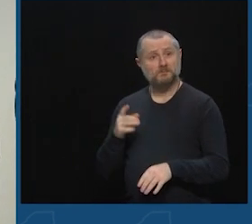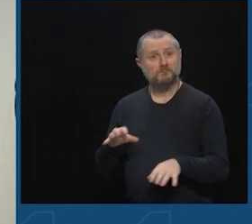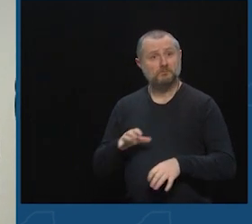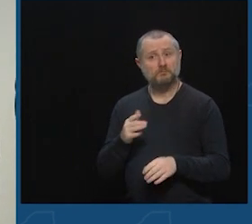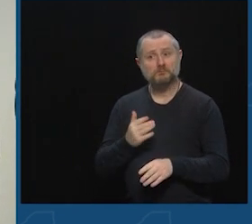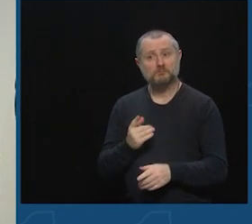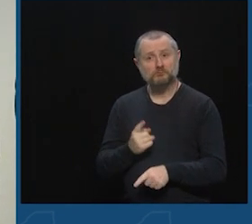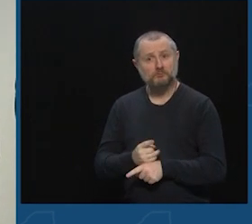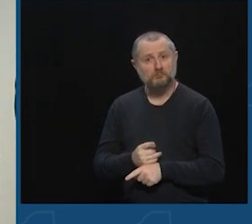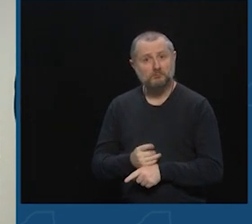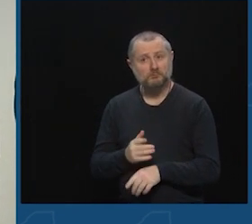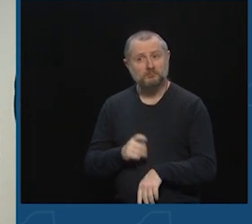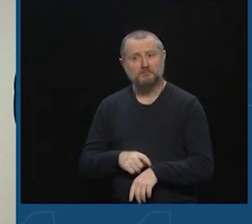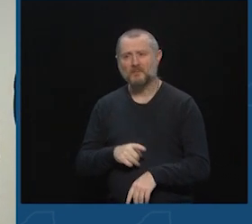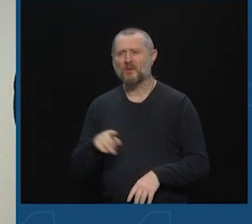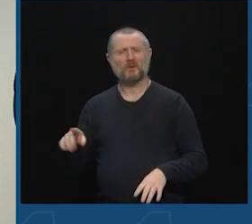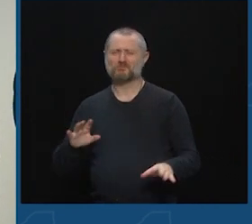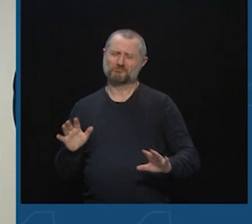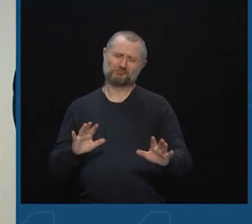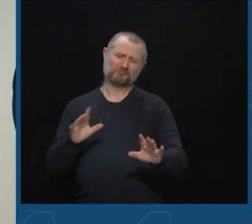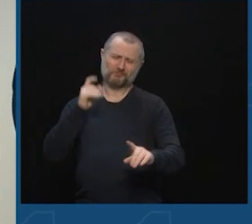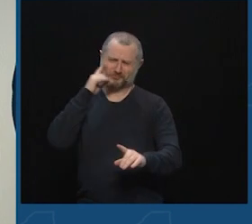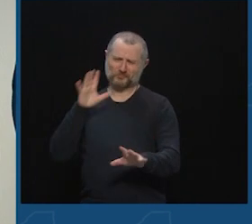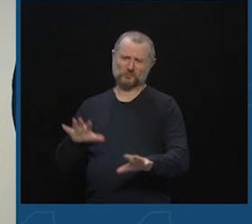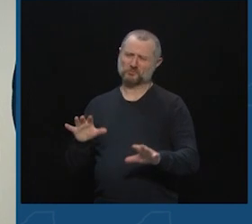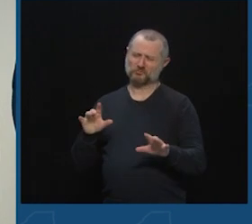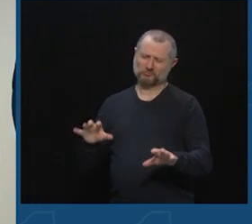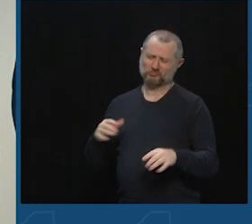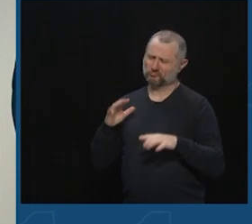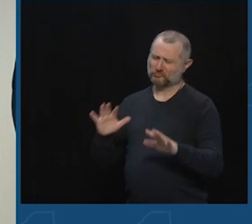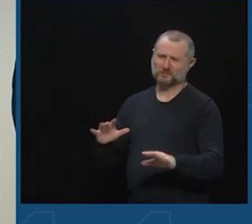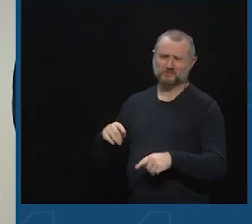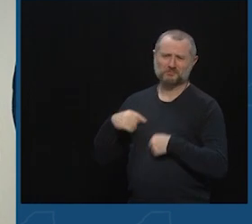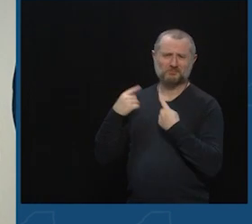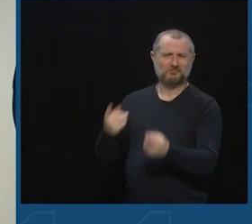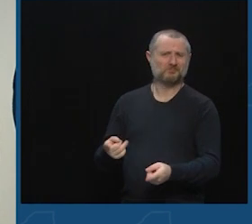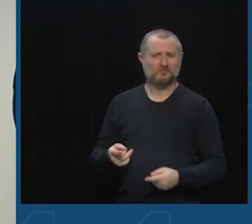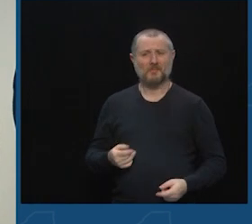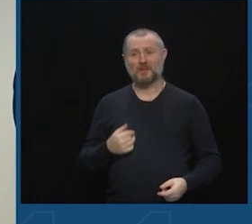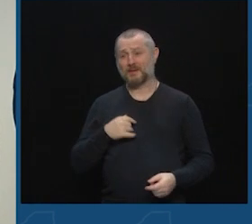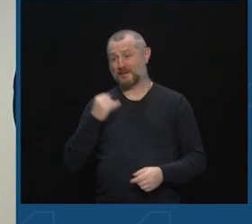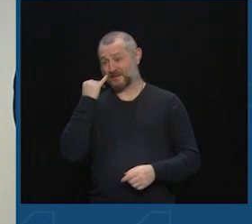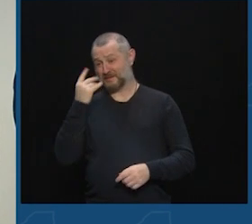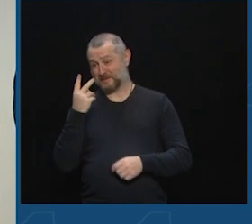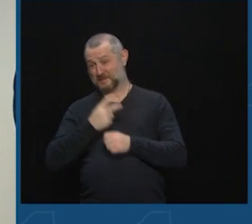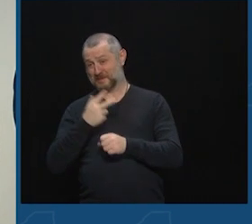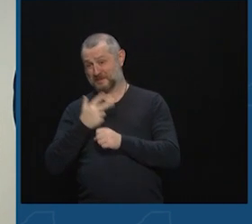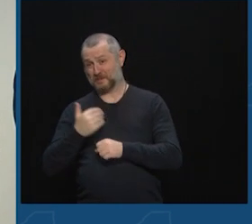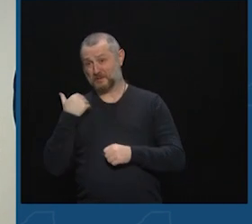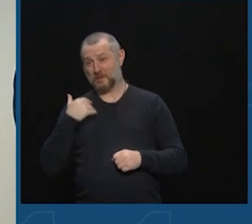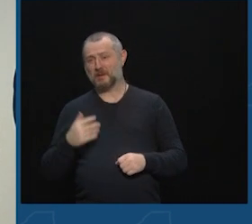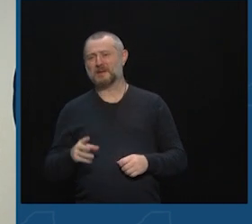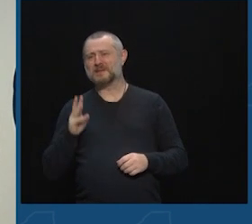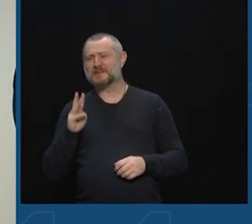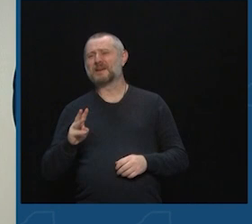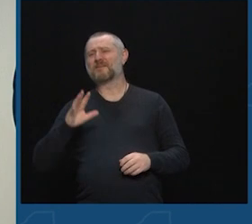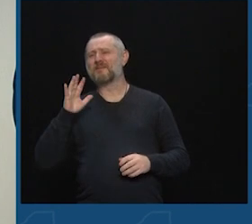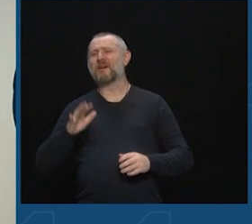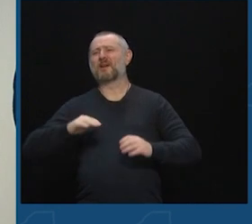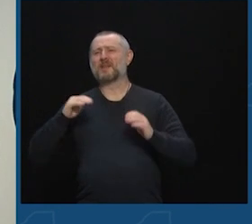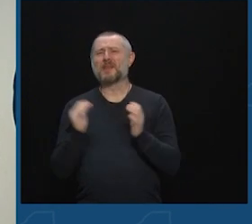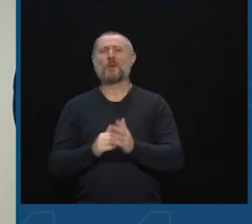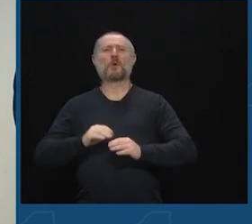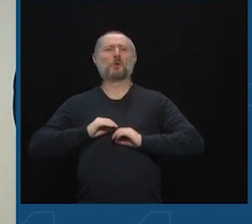this point. I mean, you think about the fact that just a couple of days ago, we had 65,000 people without power. We could still be looking